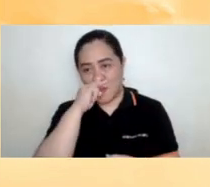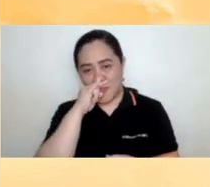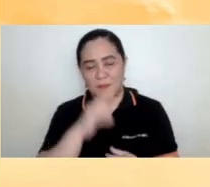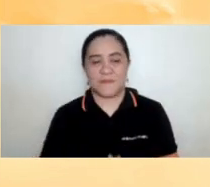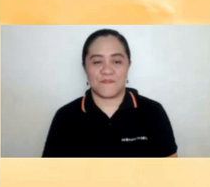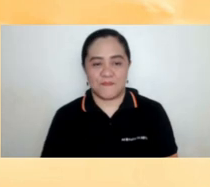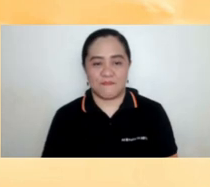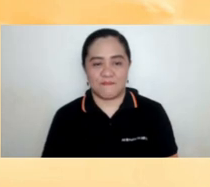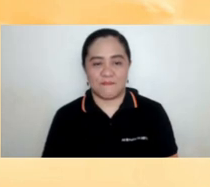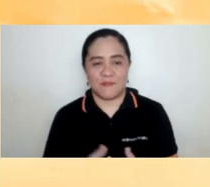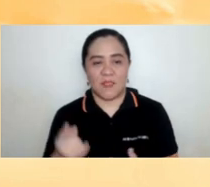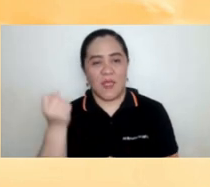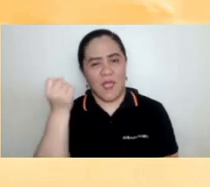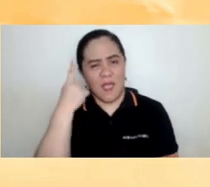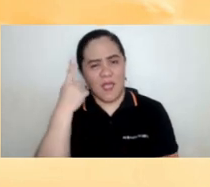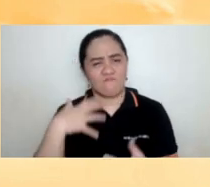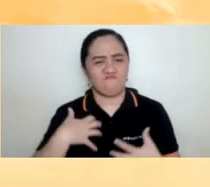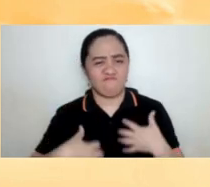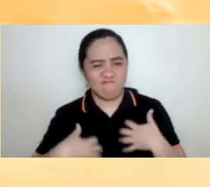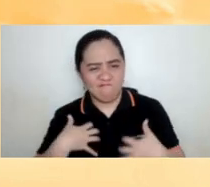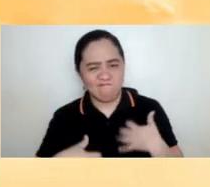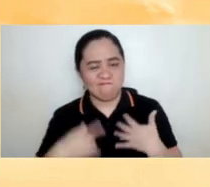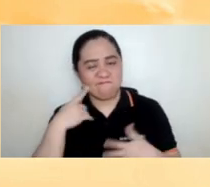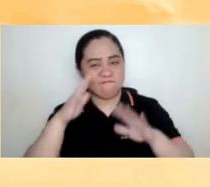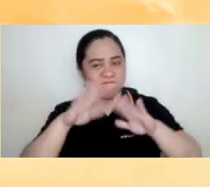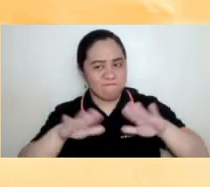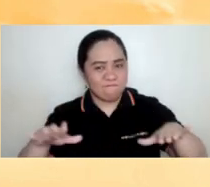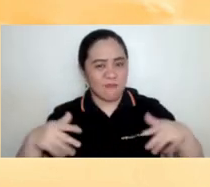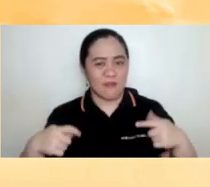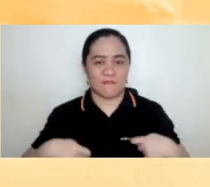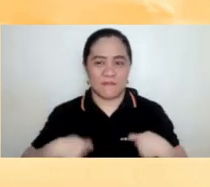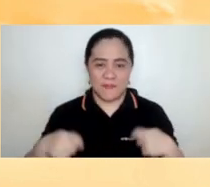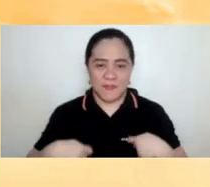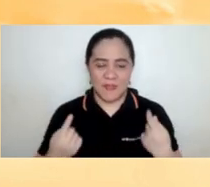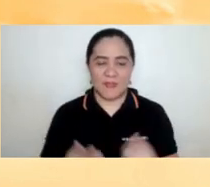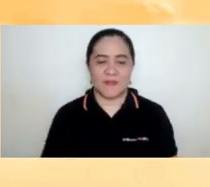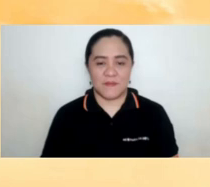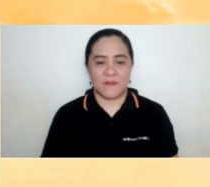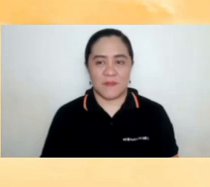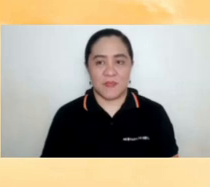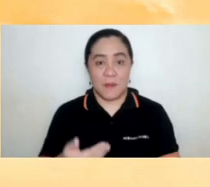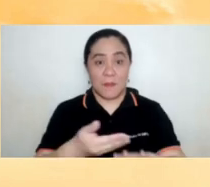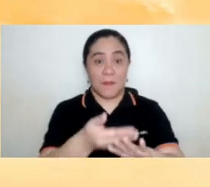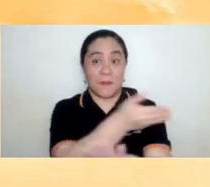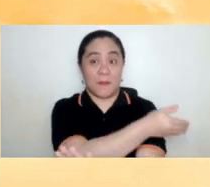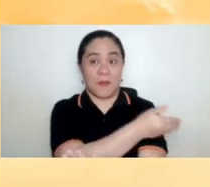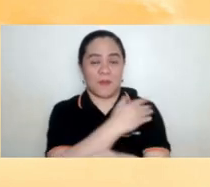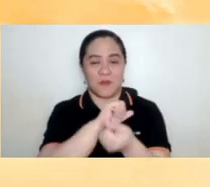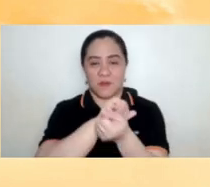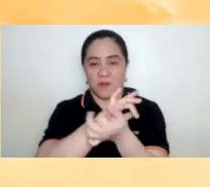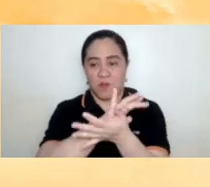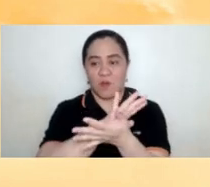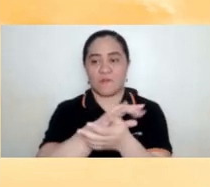or Understanding Anxiety in Children and Teens. So, even before the COVID-19 pandemic,